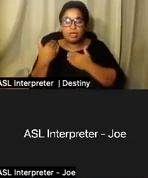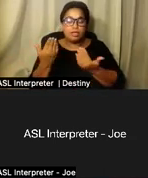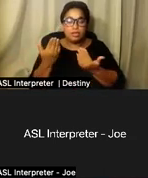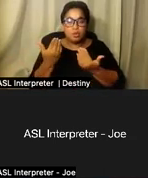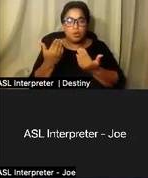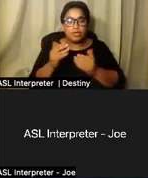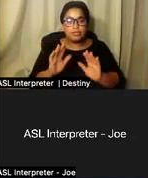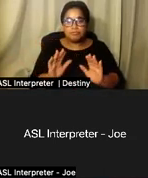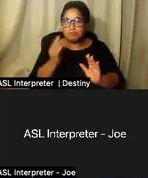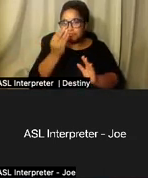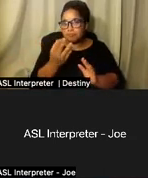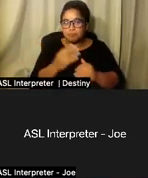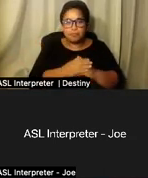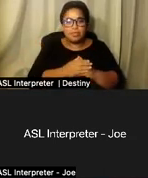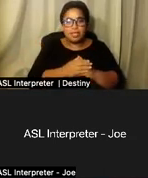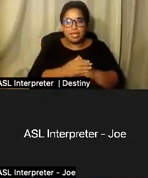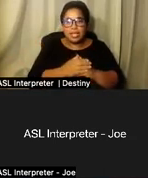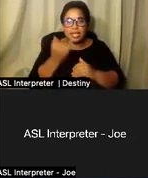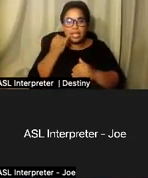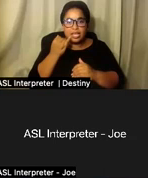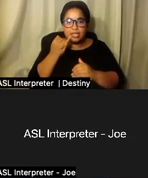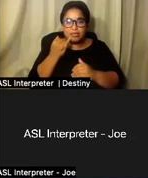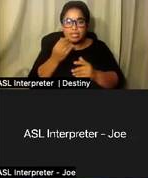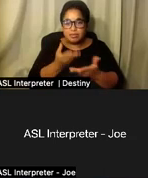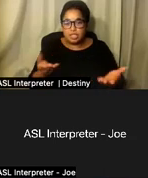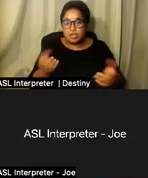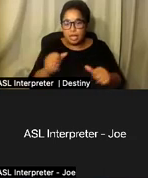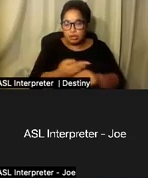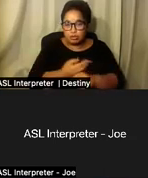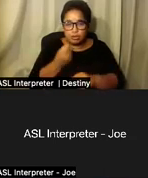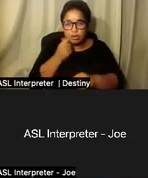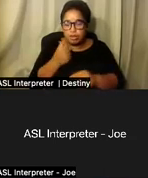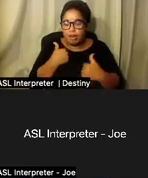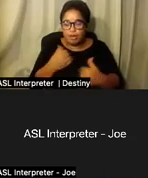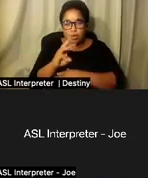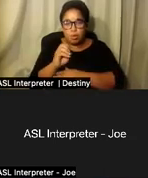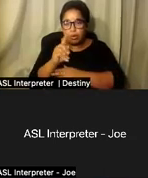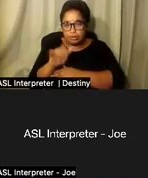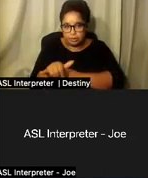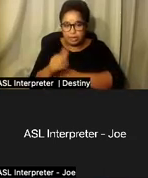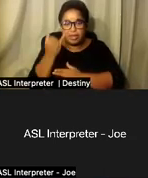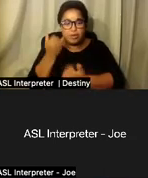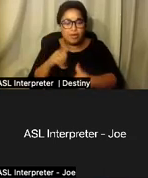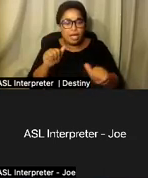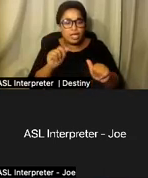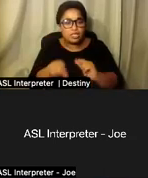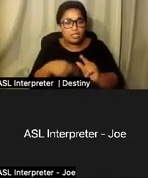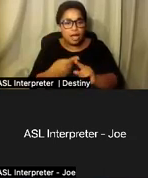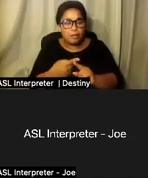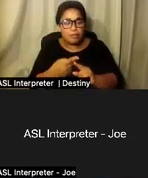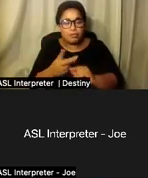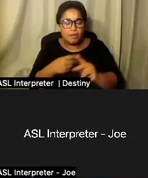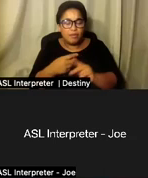damages arising using the materials without warranty. So if anybody has any questions about that, this is basic. You